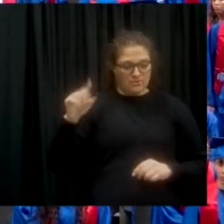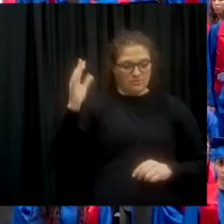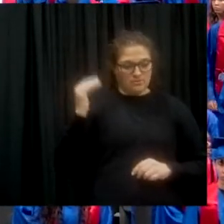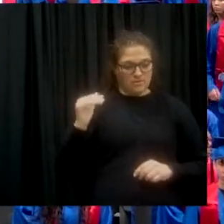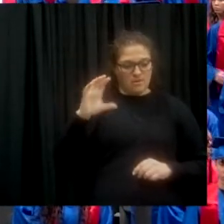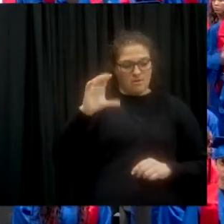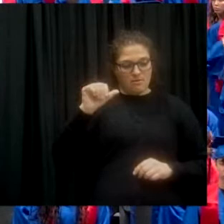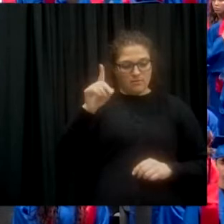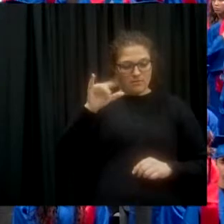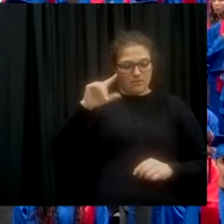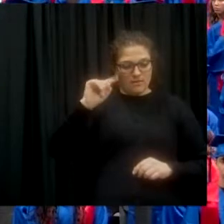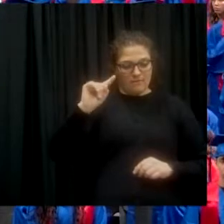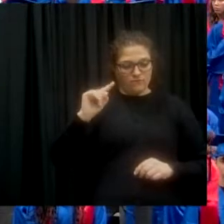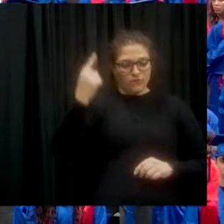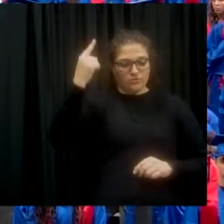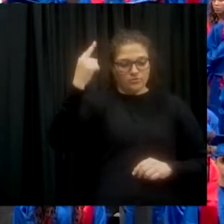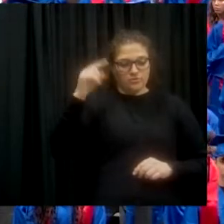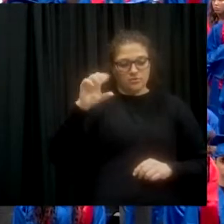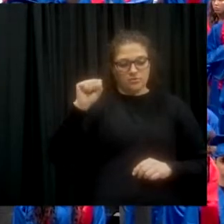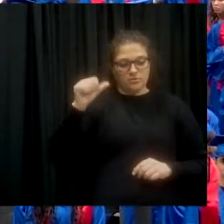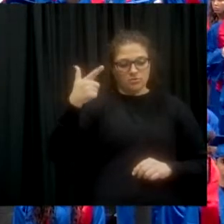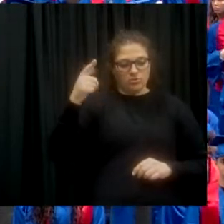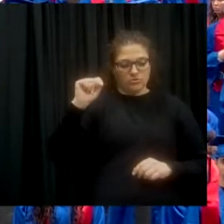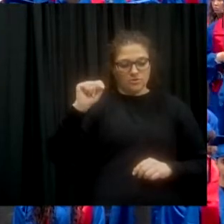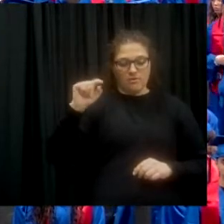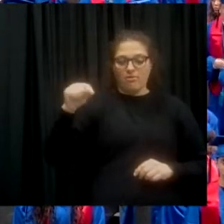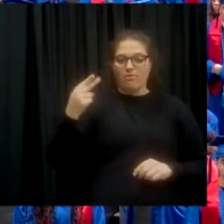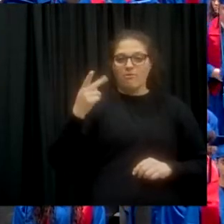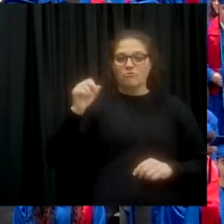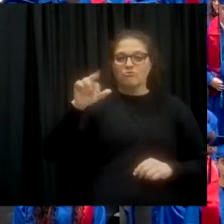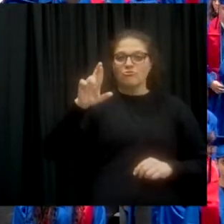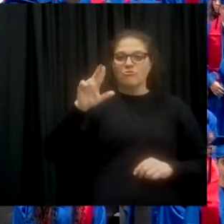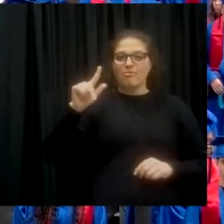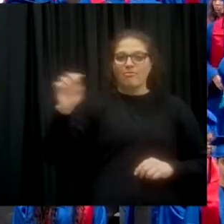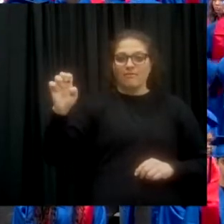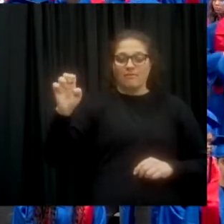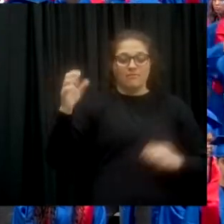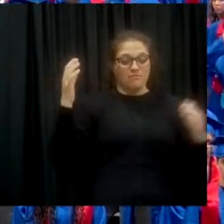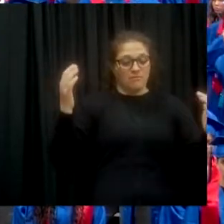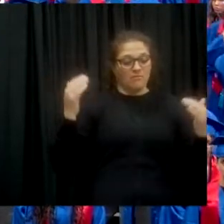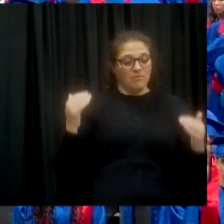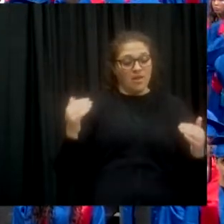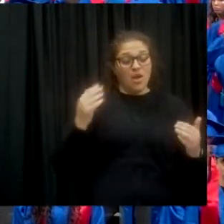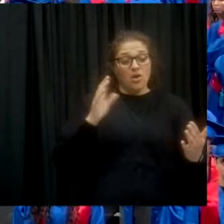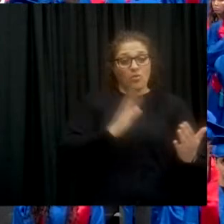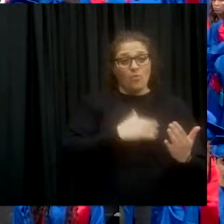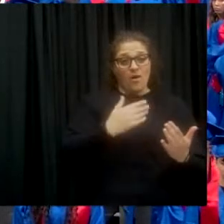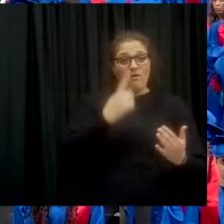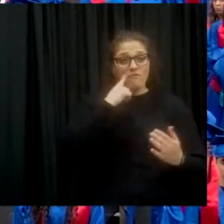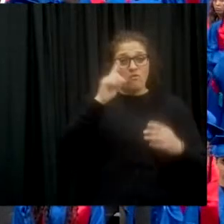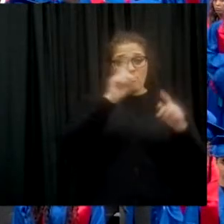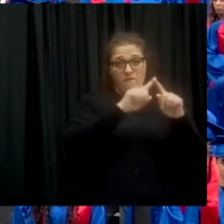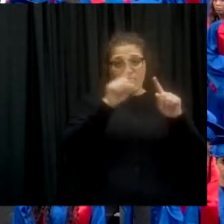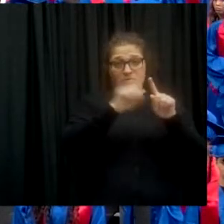Lee. The Star Spangled Banner will be sung tonight by the Bettye Davis East Anchorage Choir.